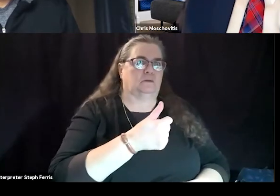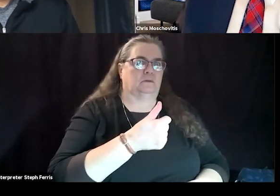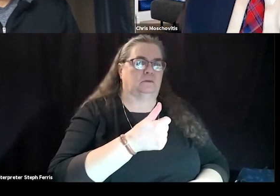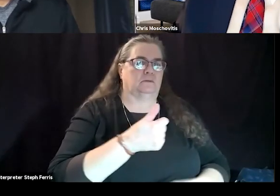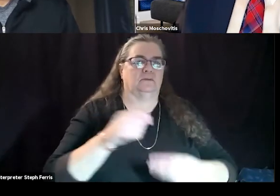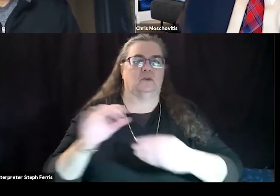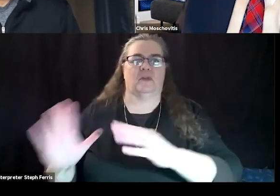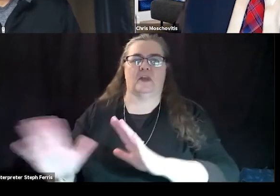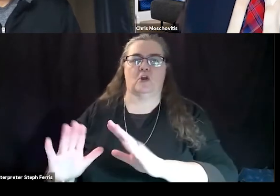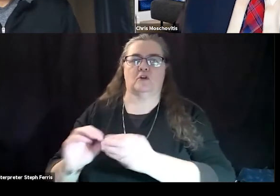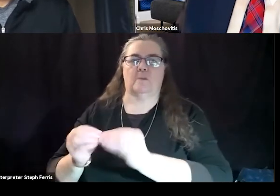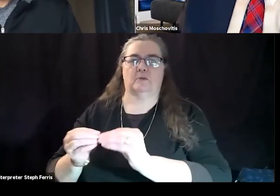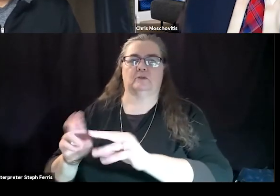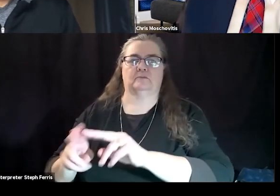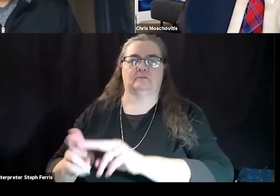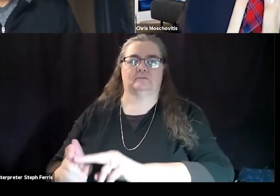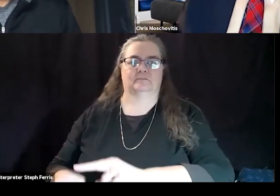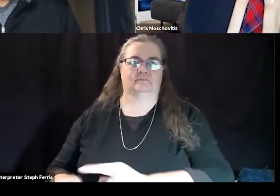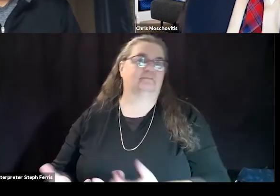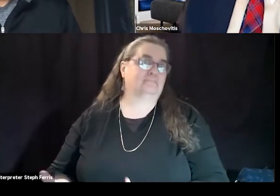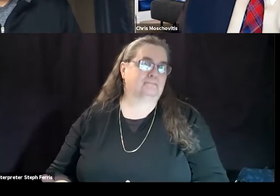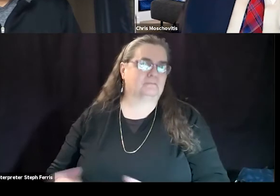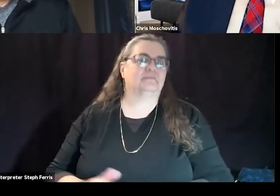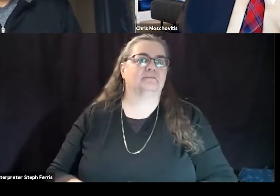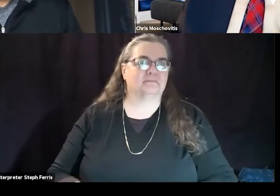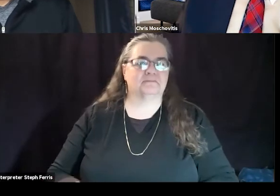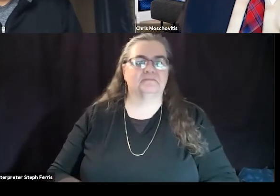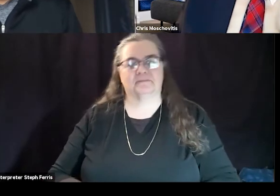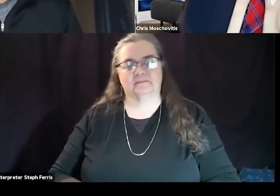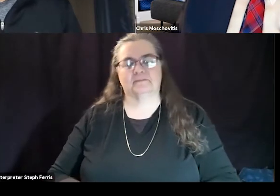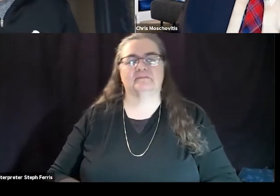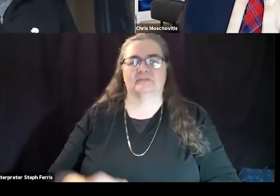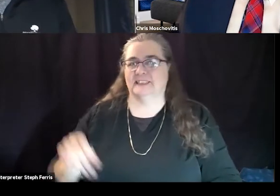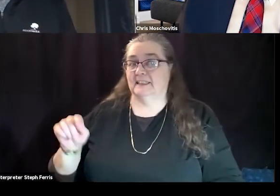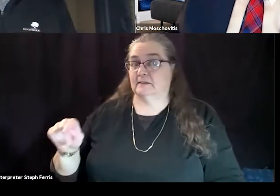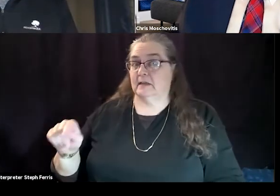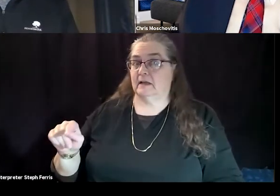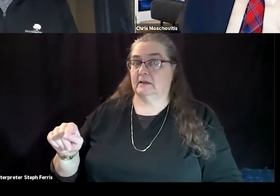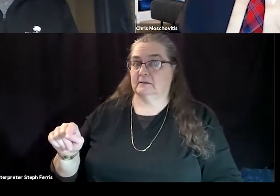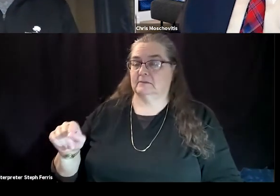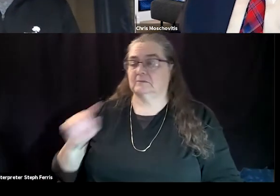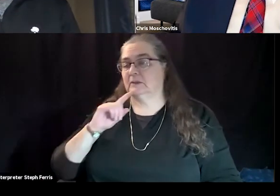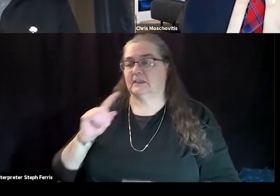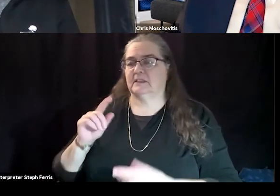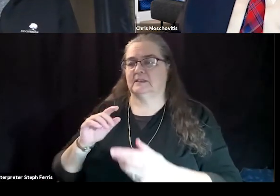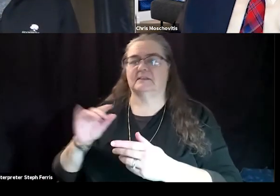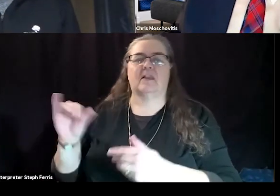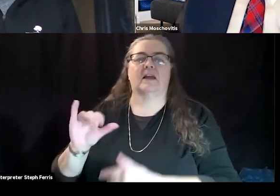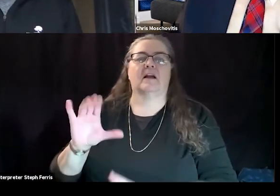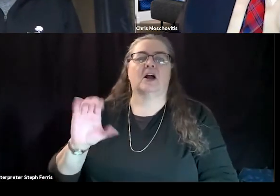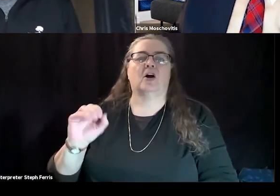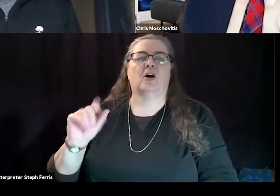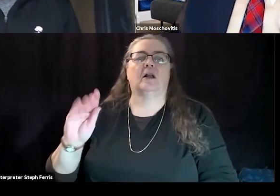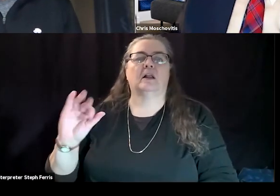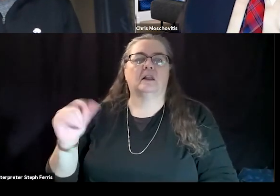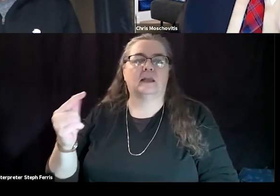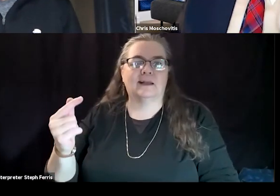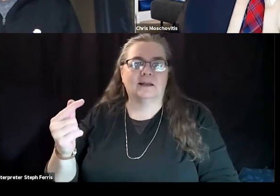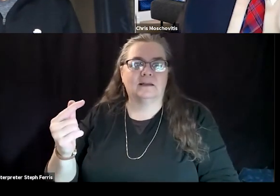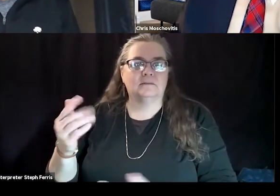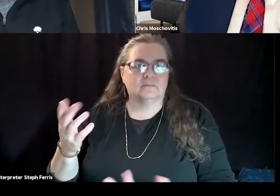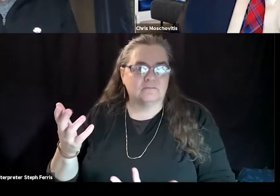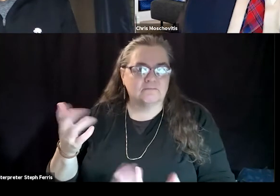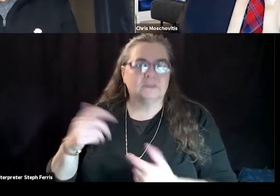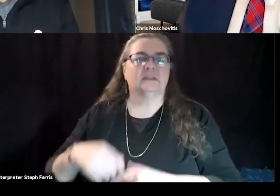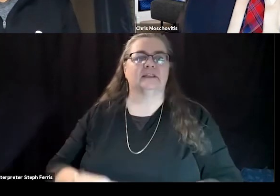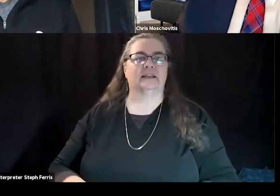of a calling, right? You don't become an ER doctor because you think it's a fun idea to be